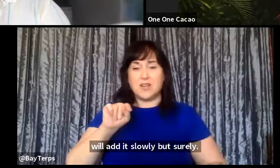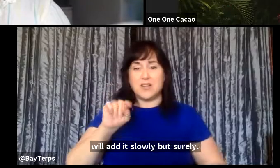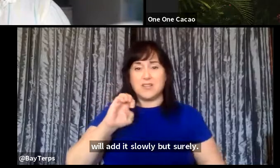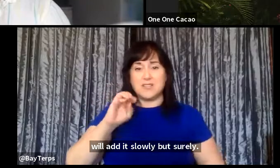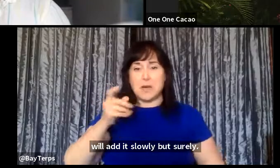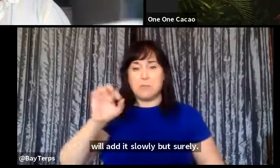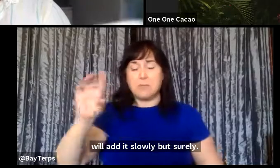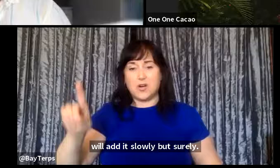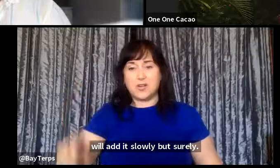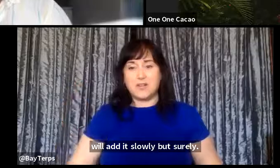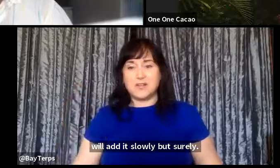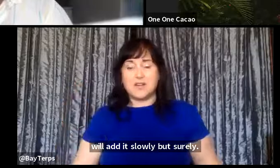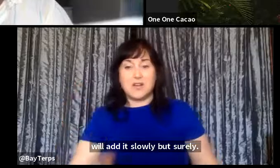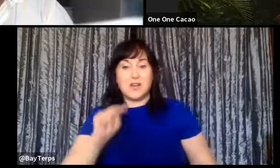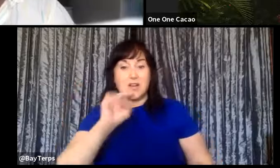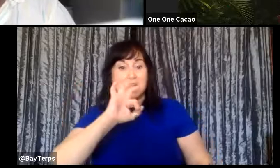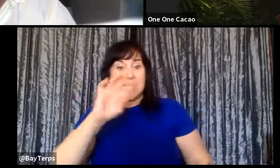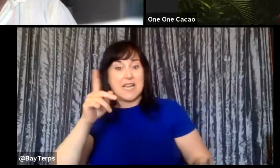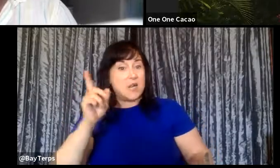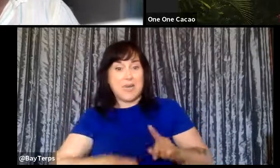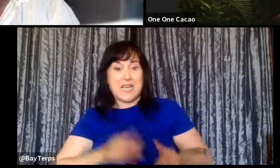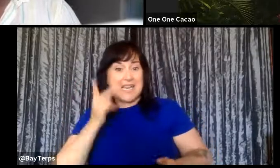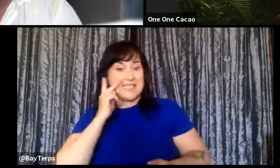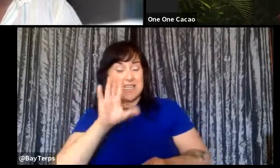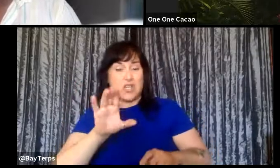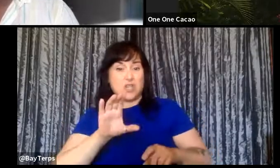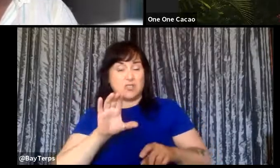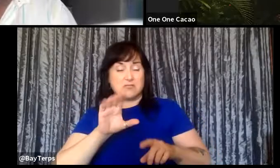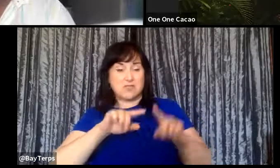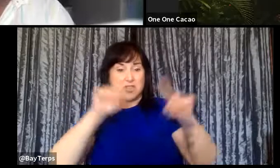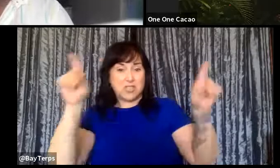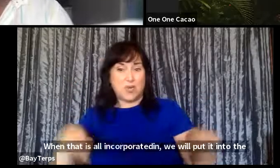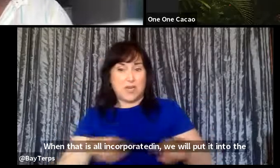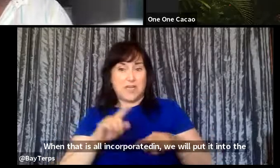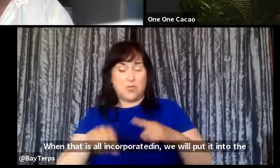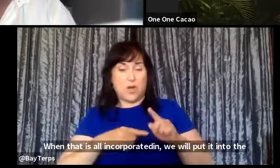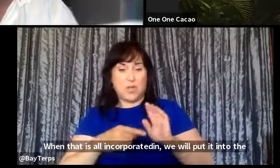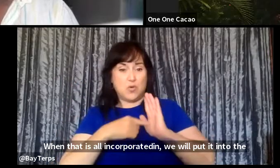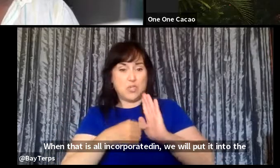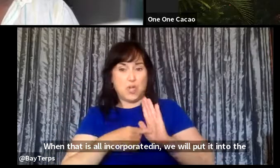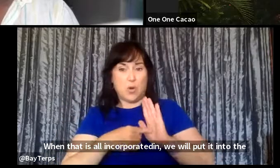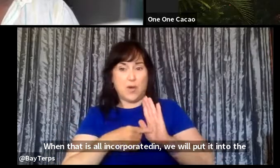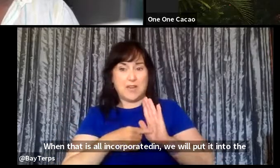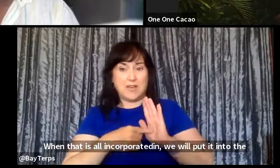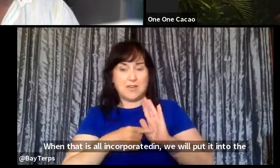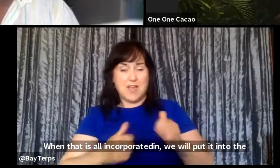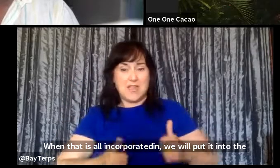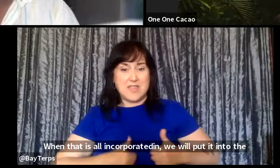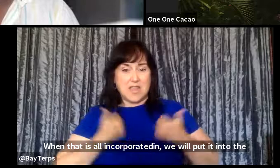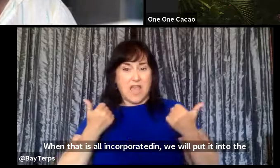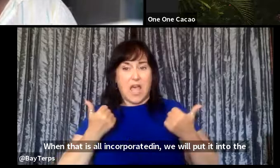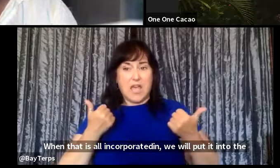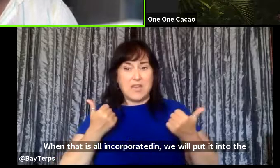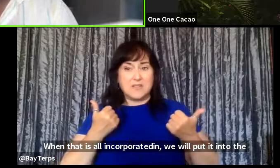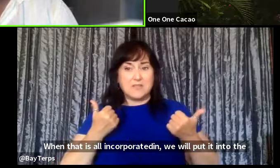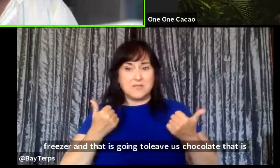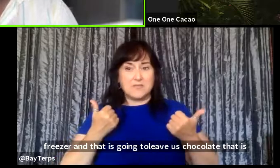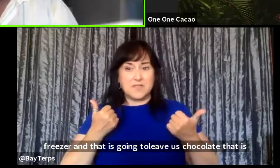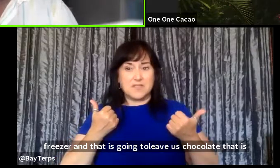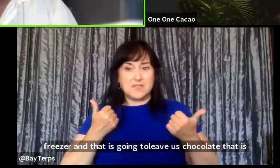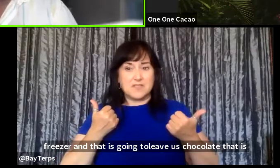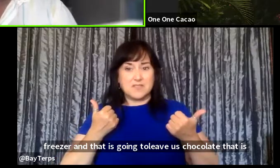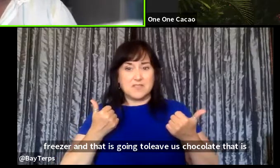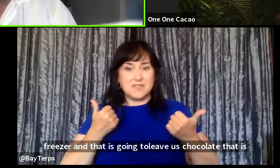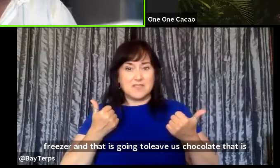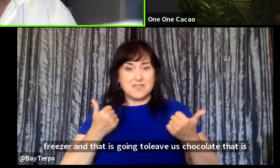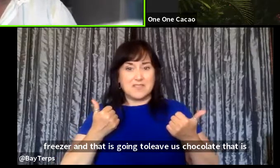we can't see your screen at the moment. When you were showing the live demo of the chocolate beans, we had to move off that.